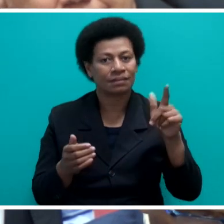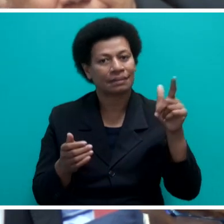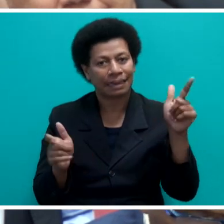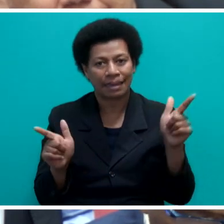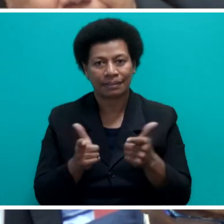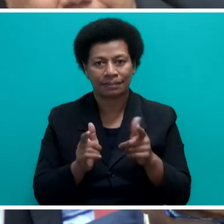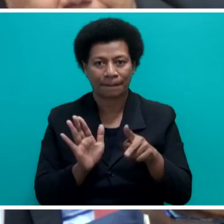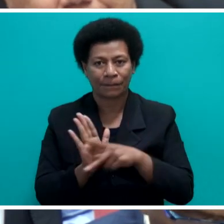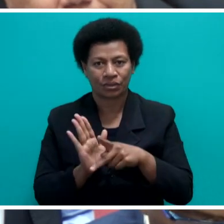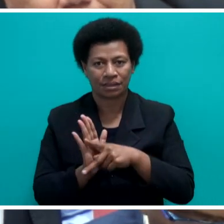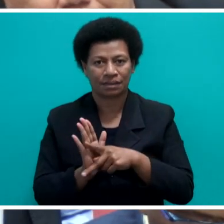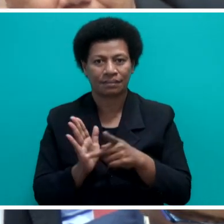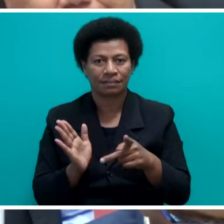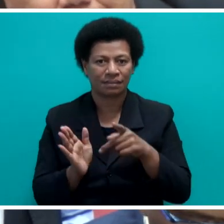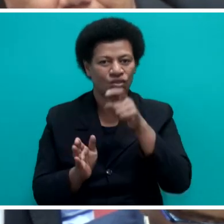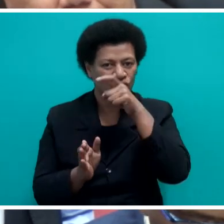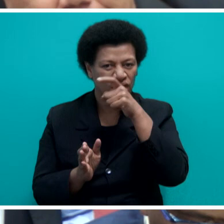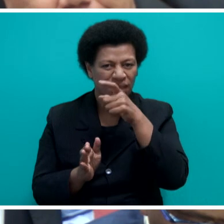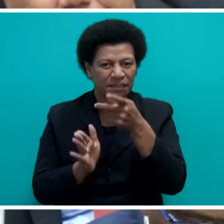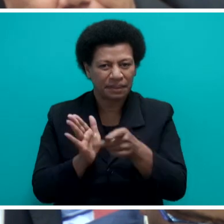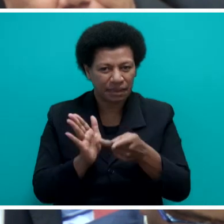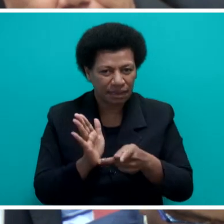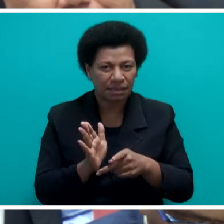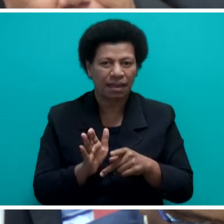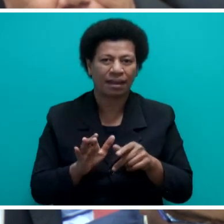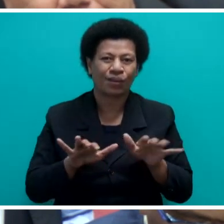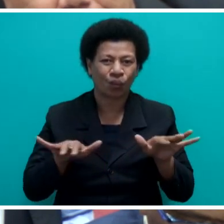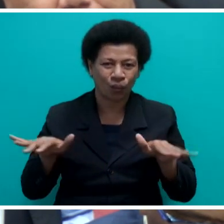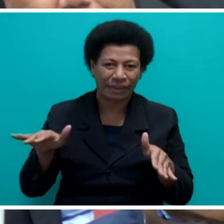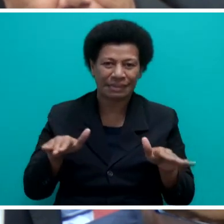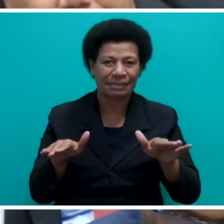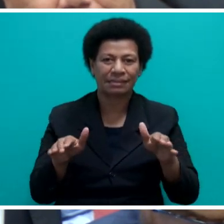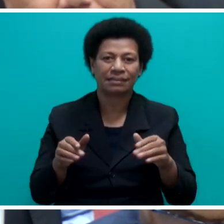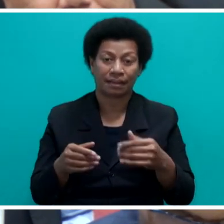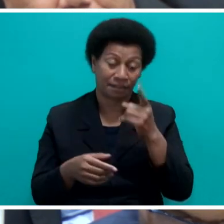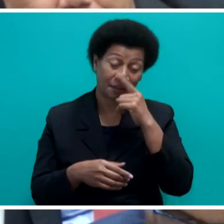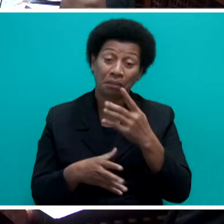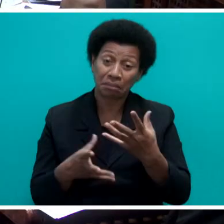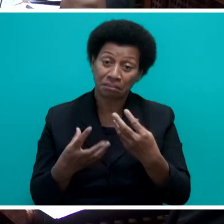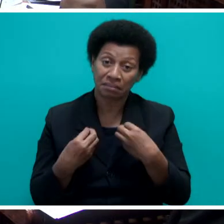chicken portions, wings, and people appreciate that. Thank you, Mr. Speaker.